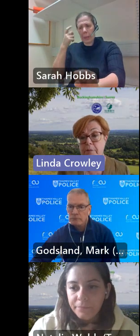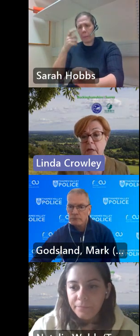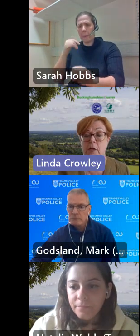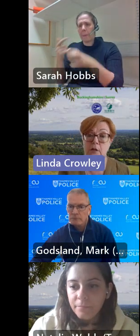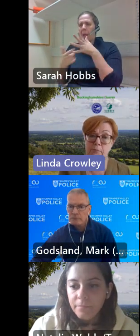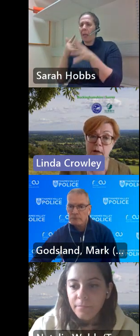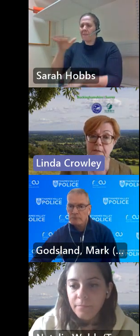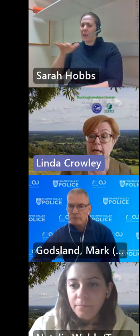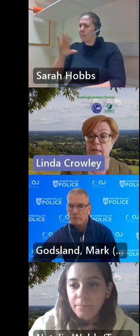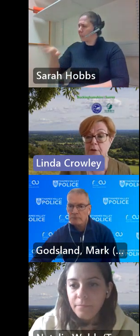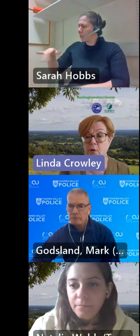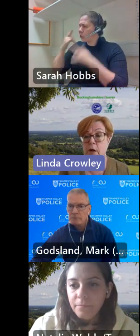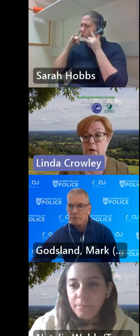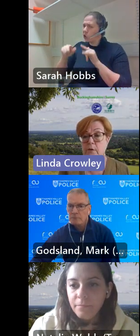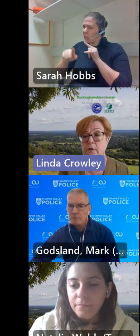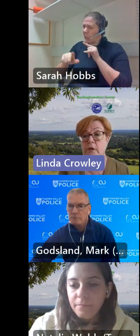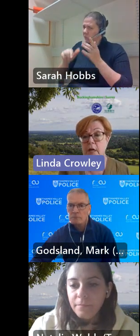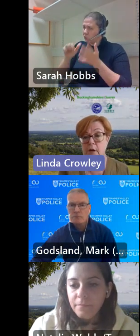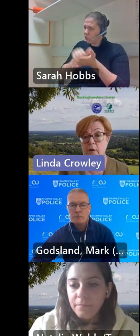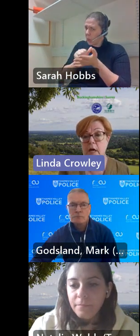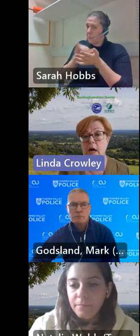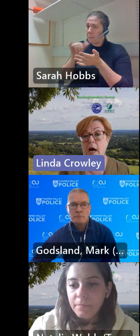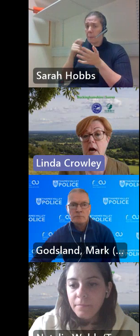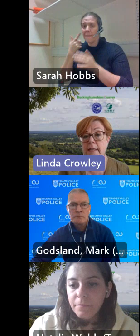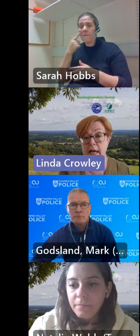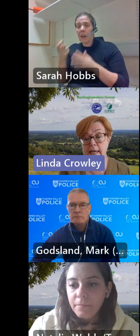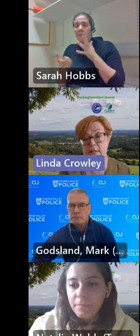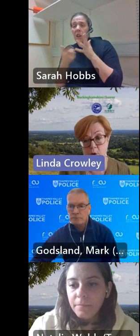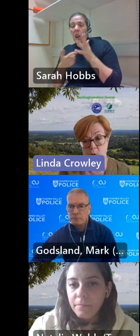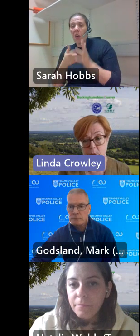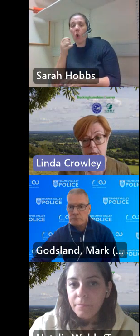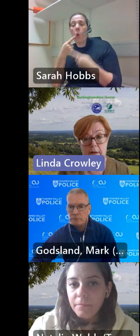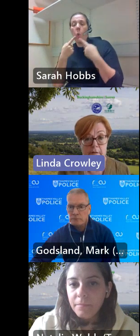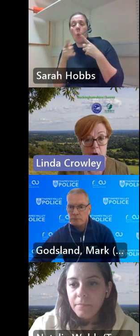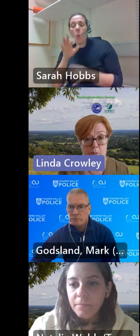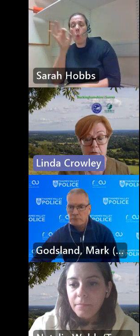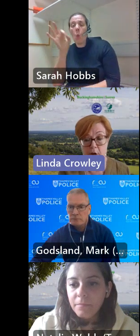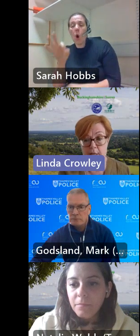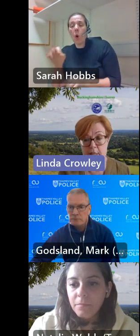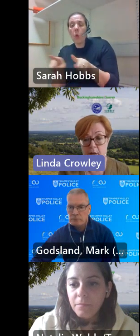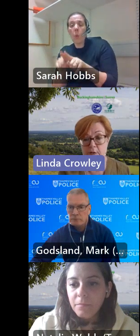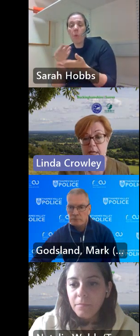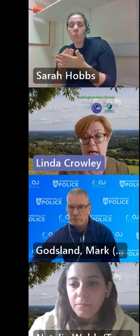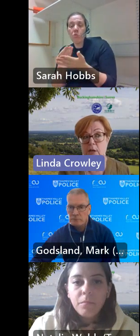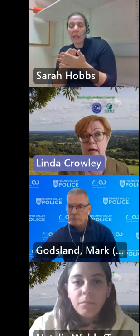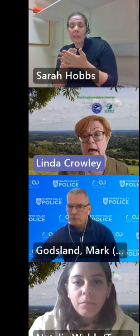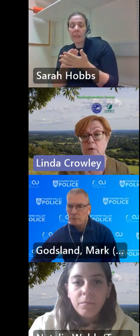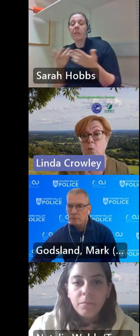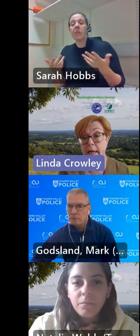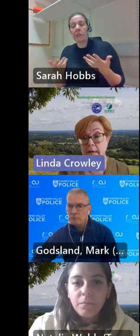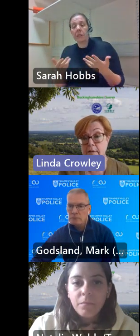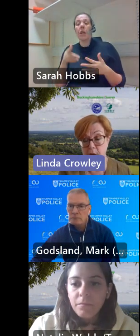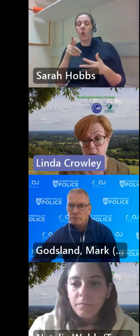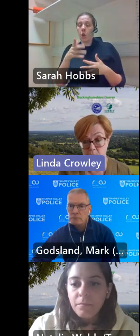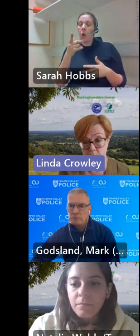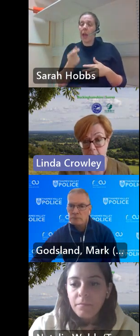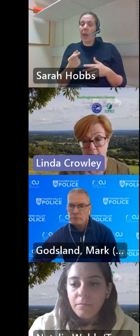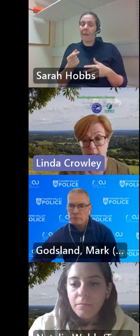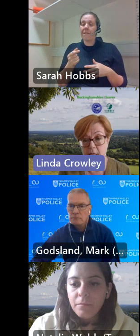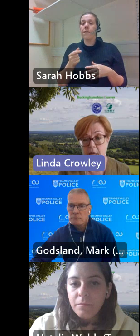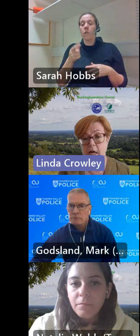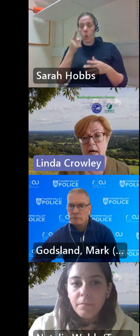member, perhaps get another quote, you know, unless, of course, and there are provisos that you can waive